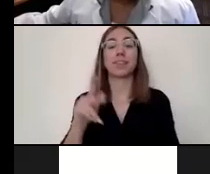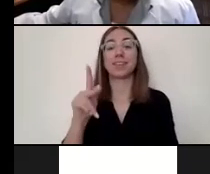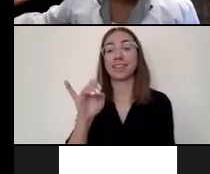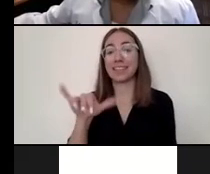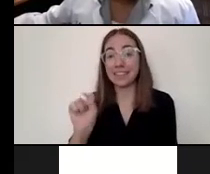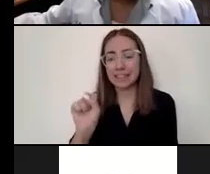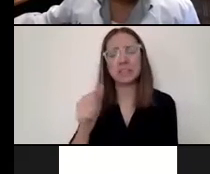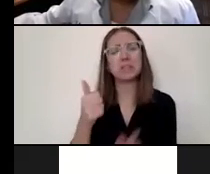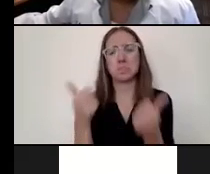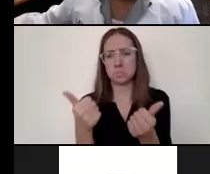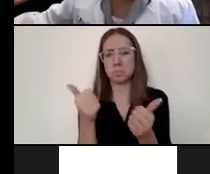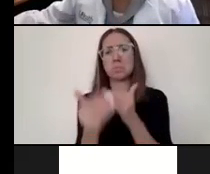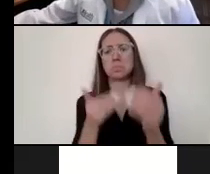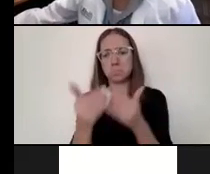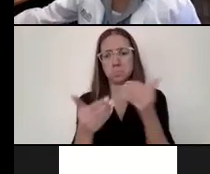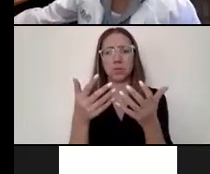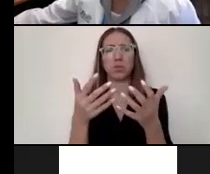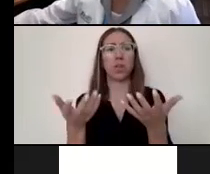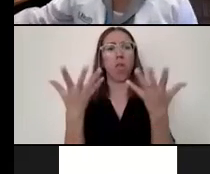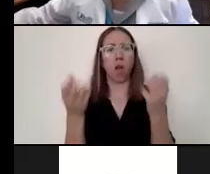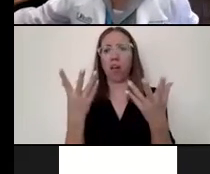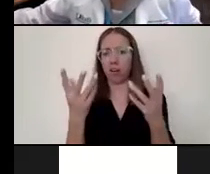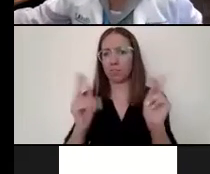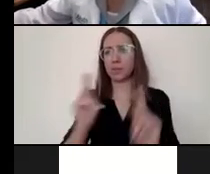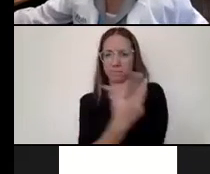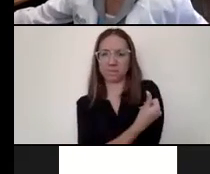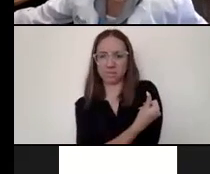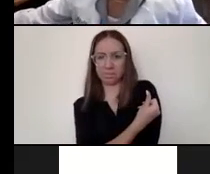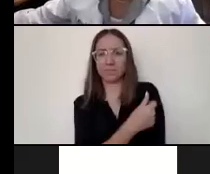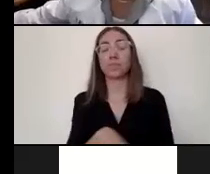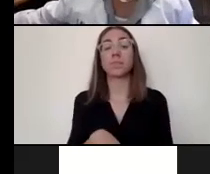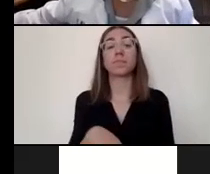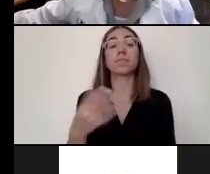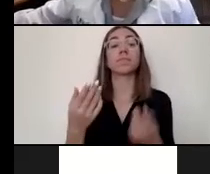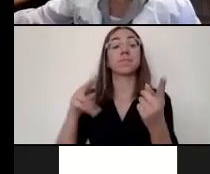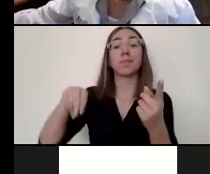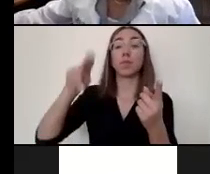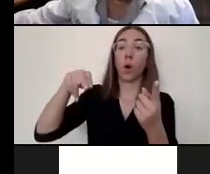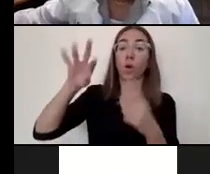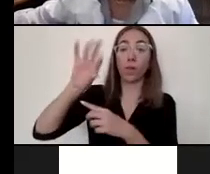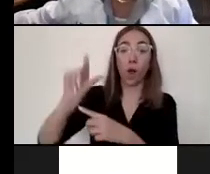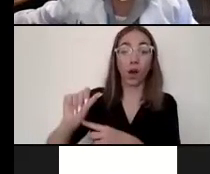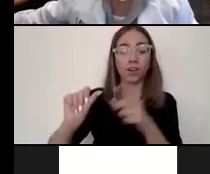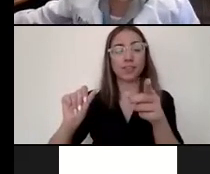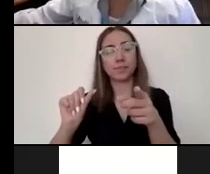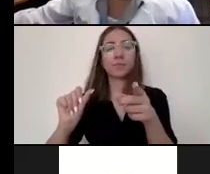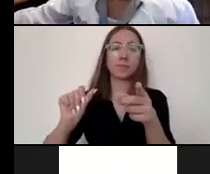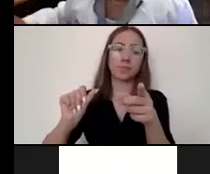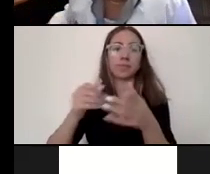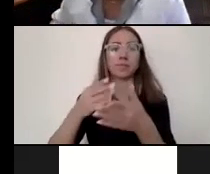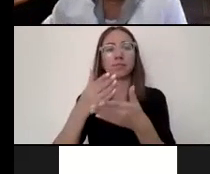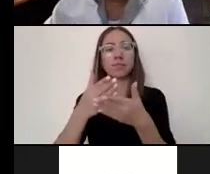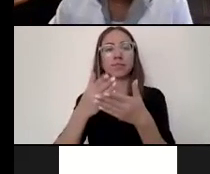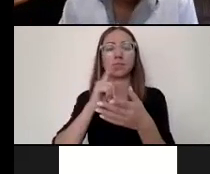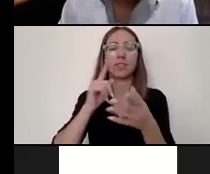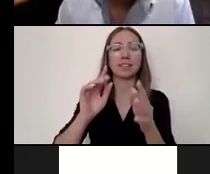doing really well in terms of vaccination rates. However, the concern is up north, up in some of these counties in the Panhandle and the more rural